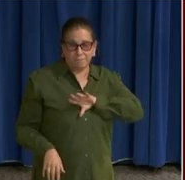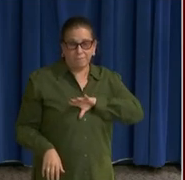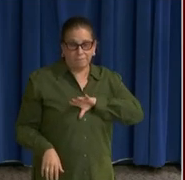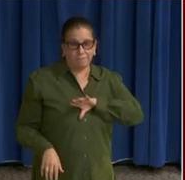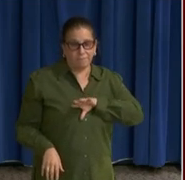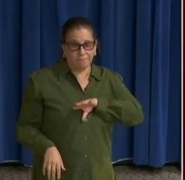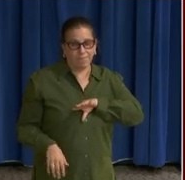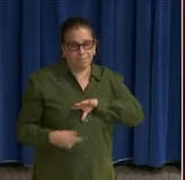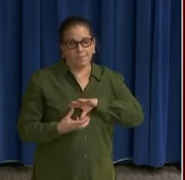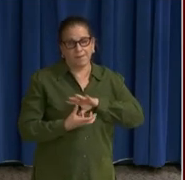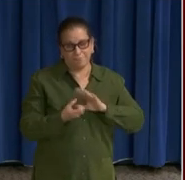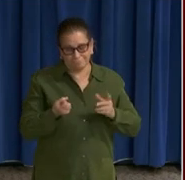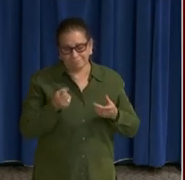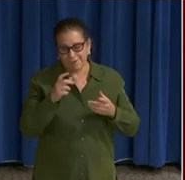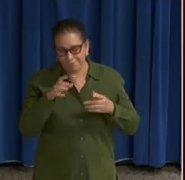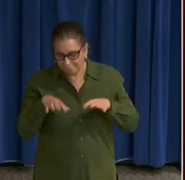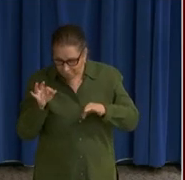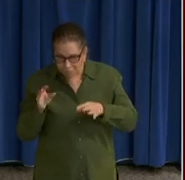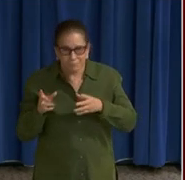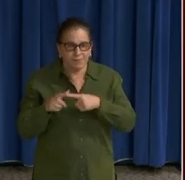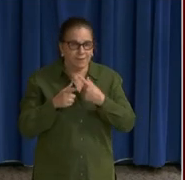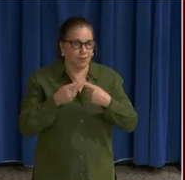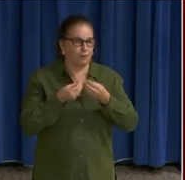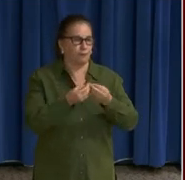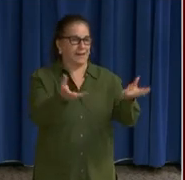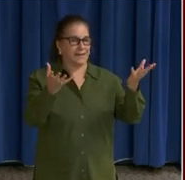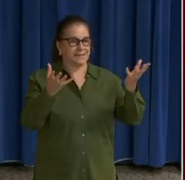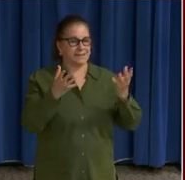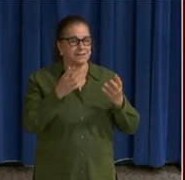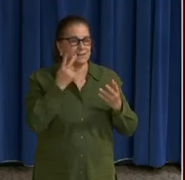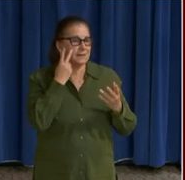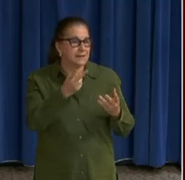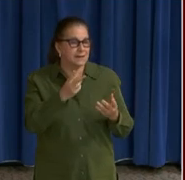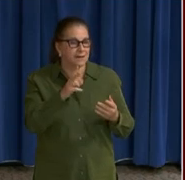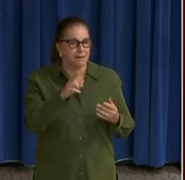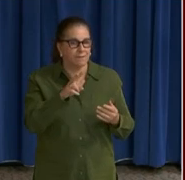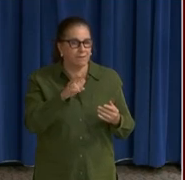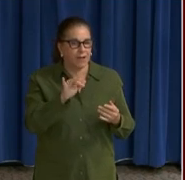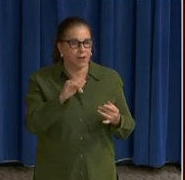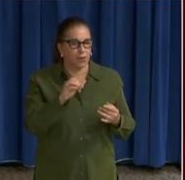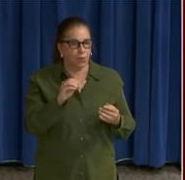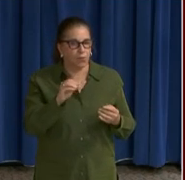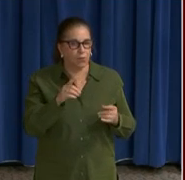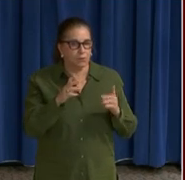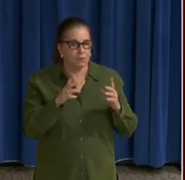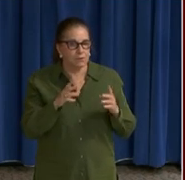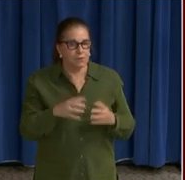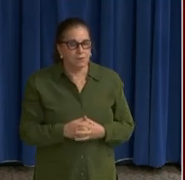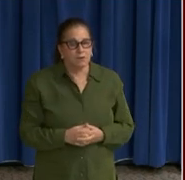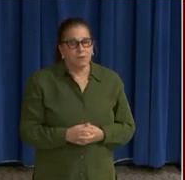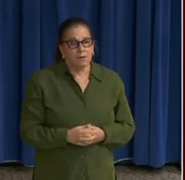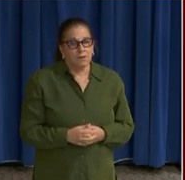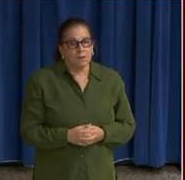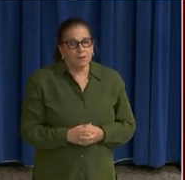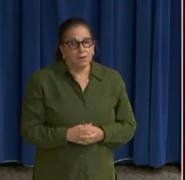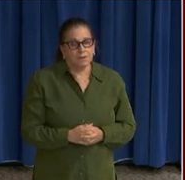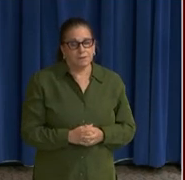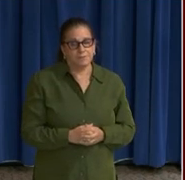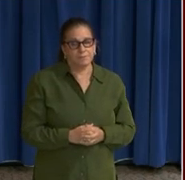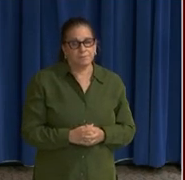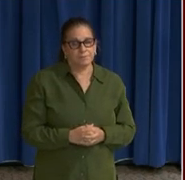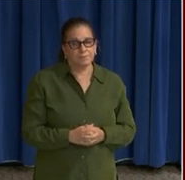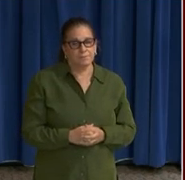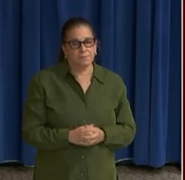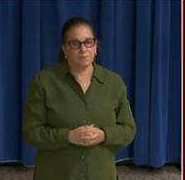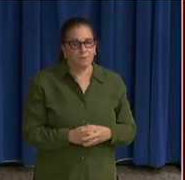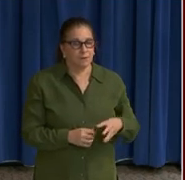shooting. The district, as you know, has been a leader in utilizing body-worn camera technology. I made it a priority in